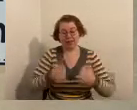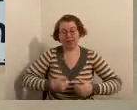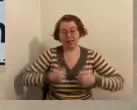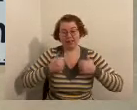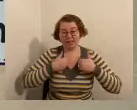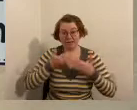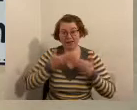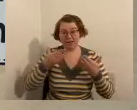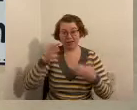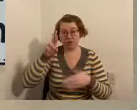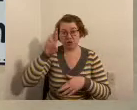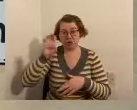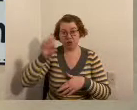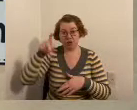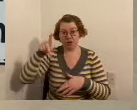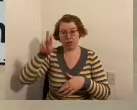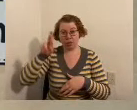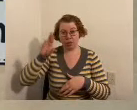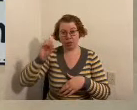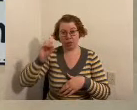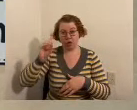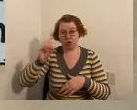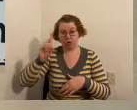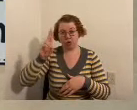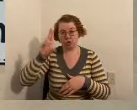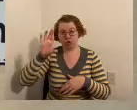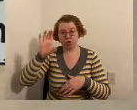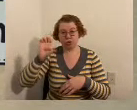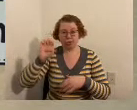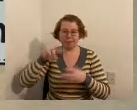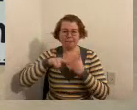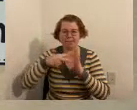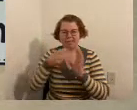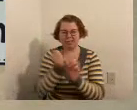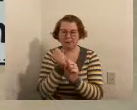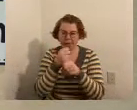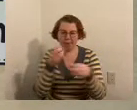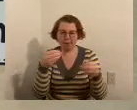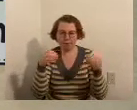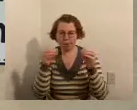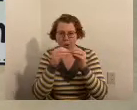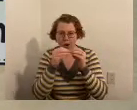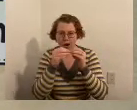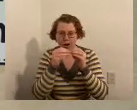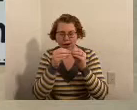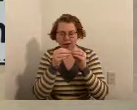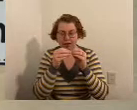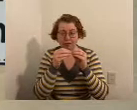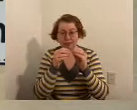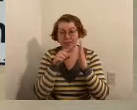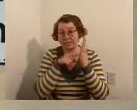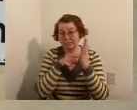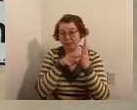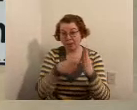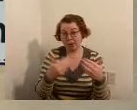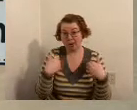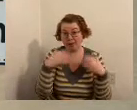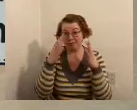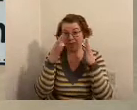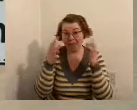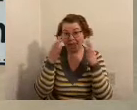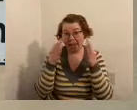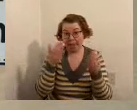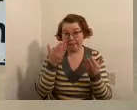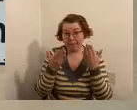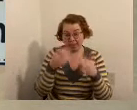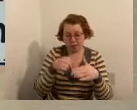reproduce. That means they make more. So if you have a cat, maybe it